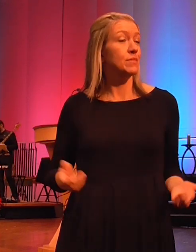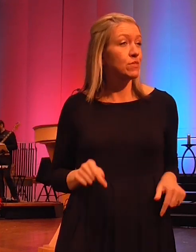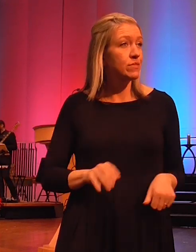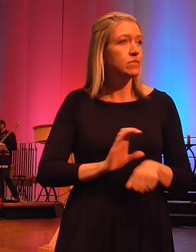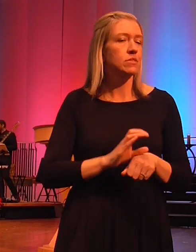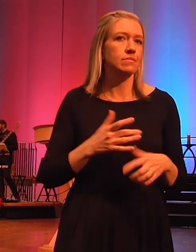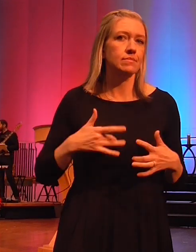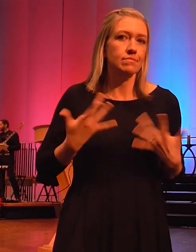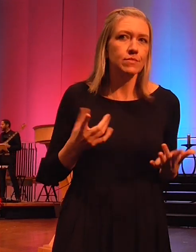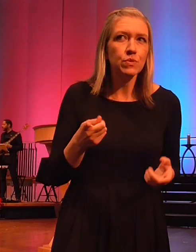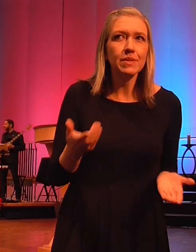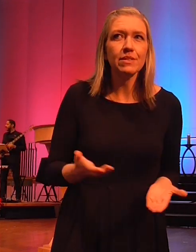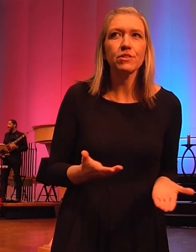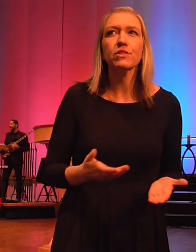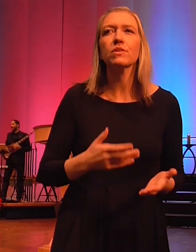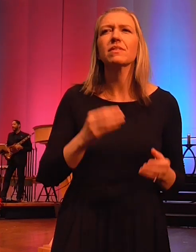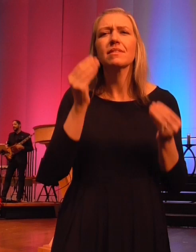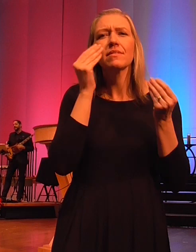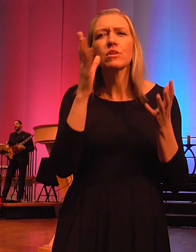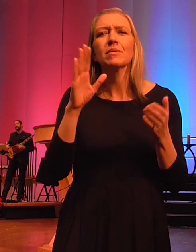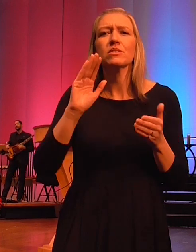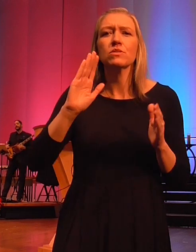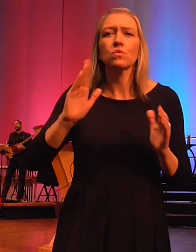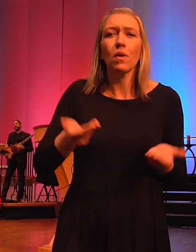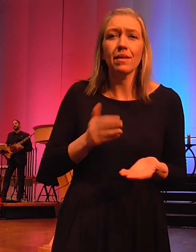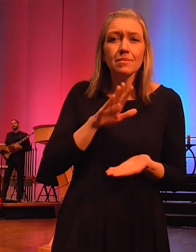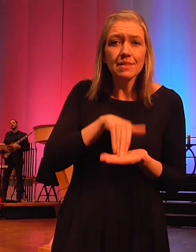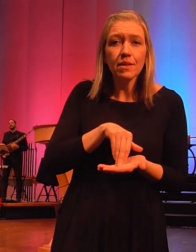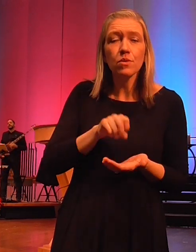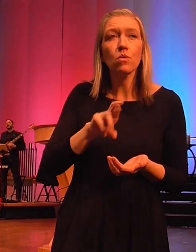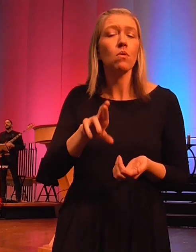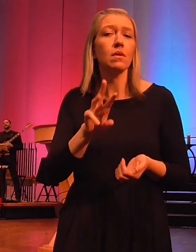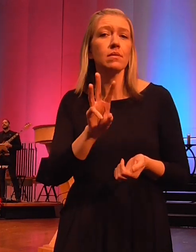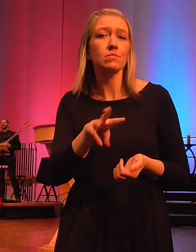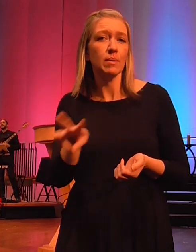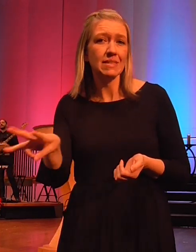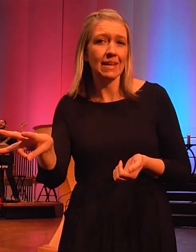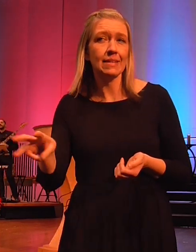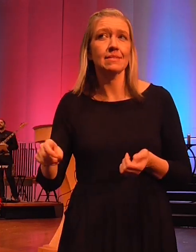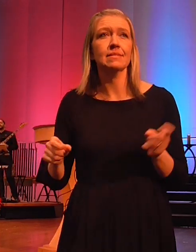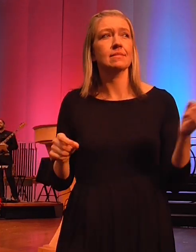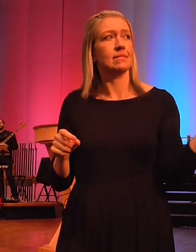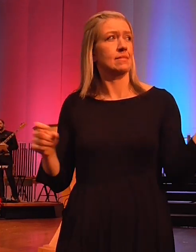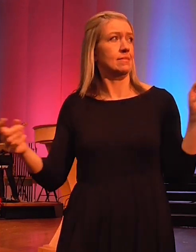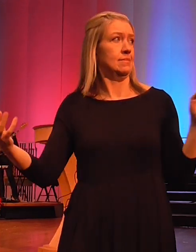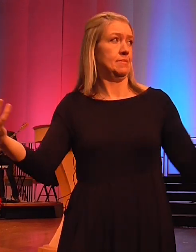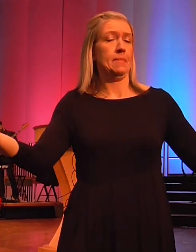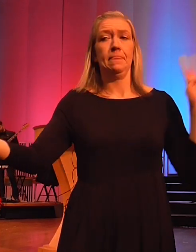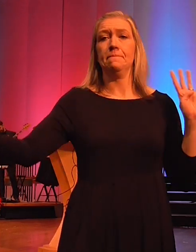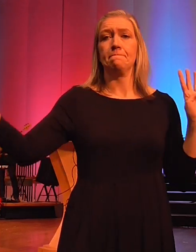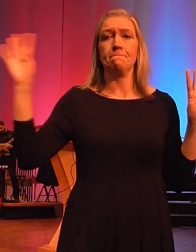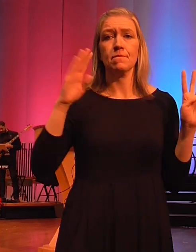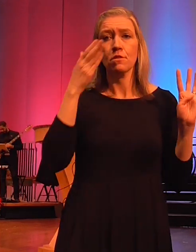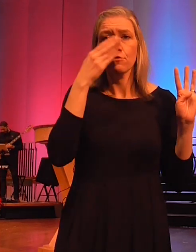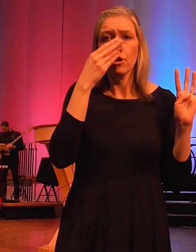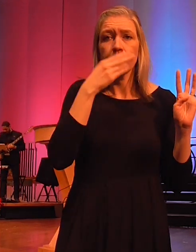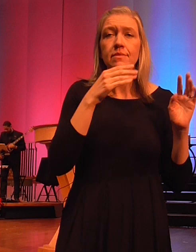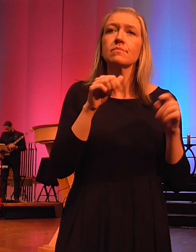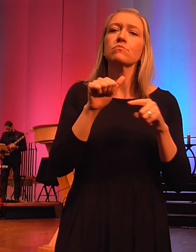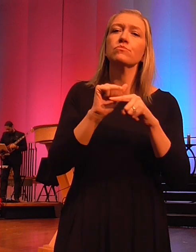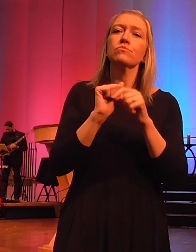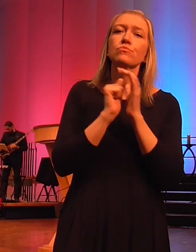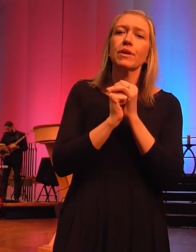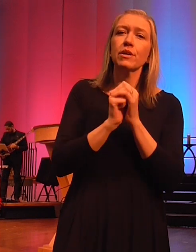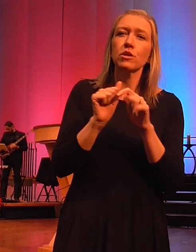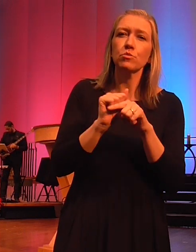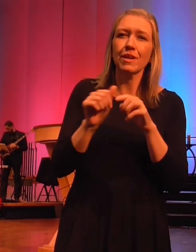here. We have information for you in our Welcome Center, or please visit our website. Coming to the front of the stage are our incredible prayer practitioners.